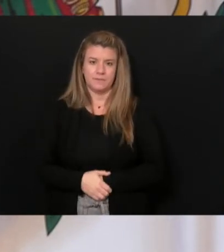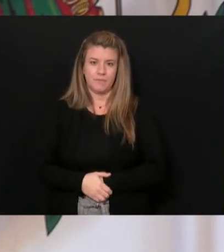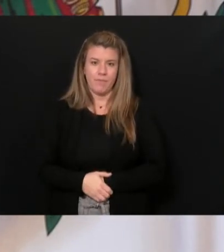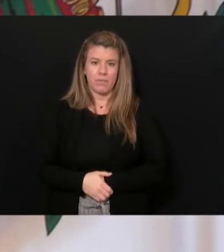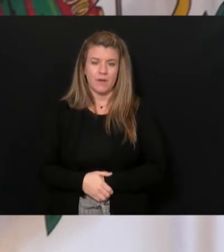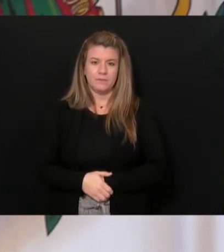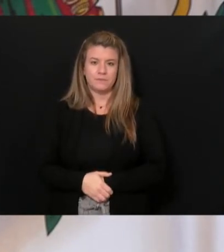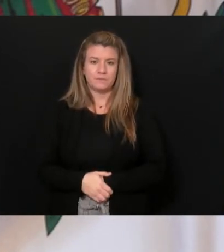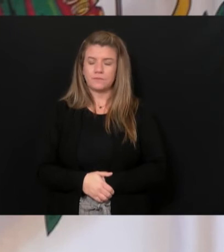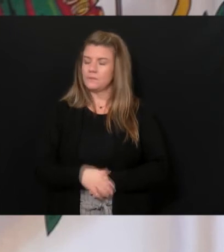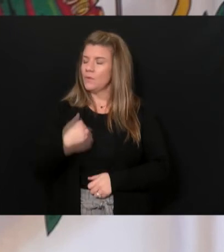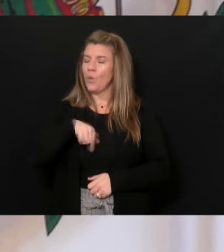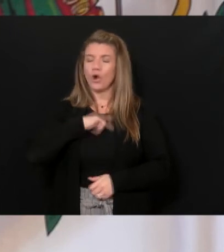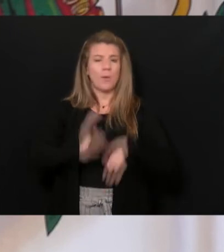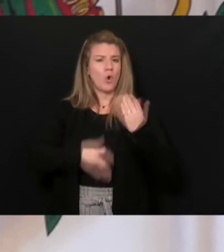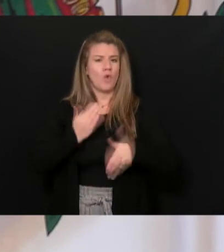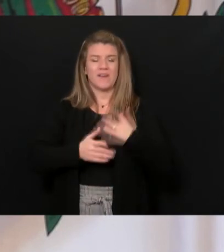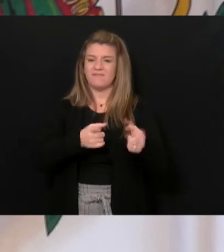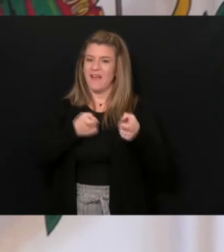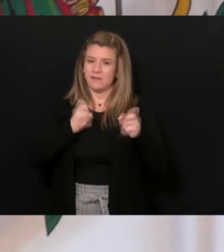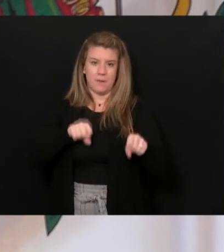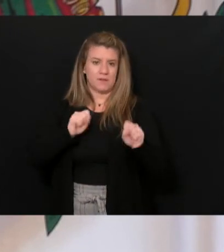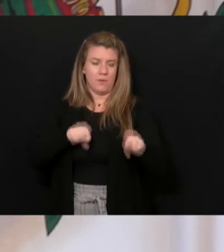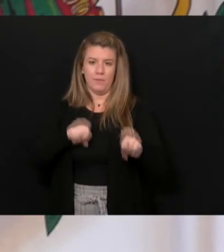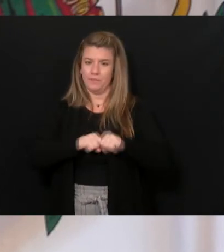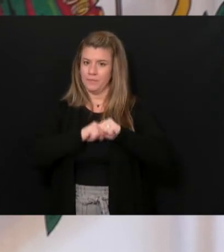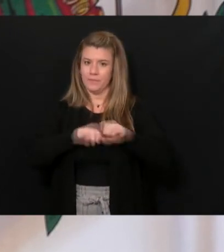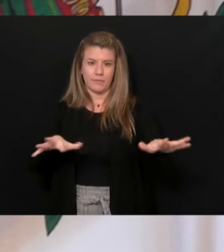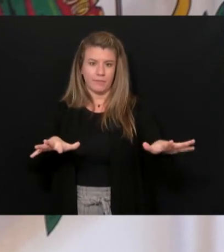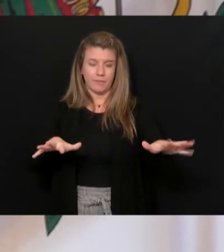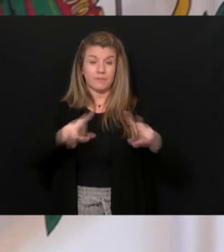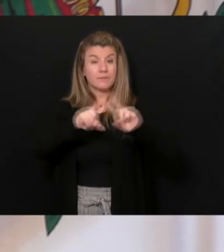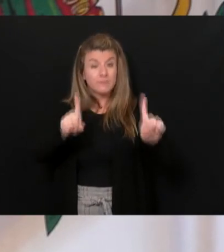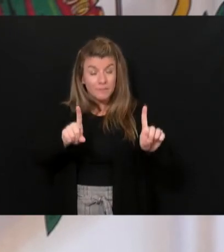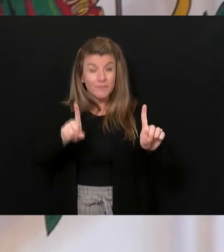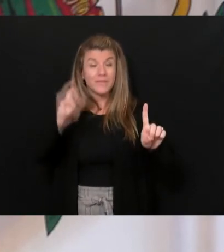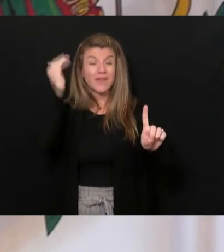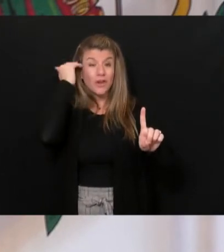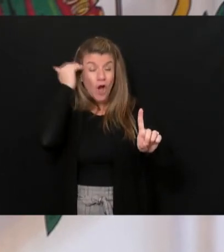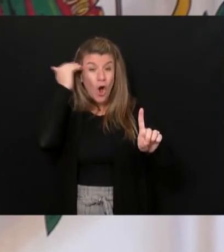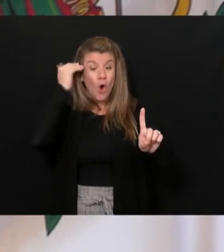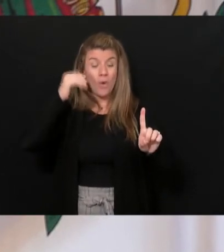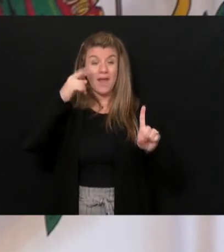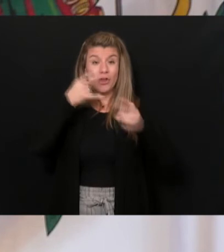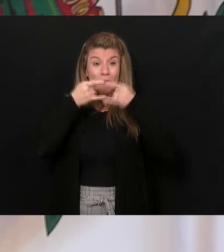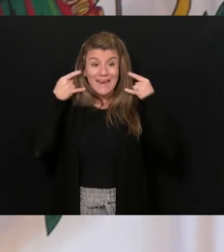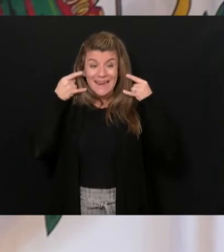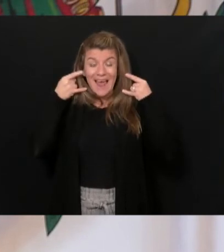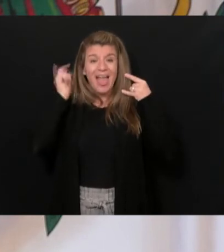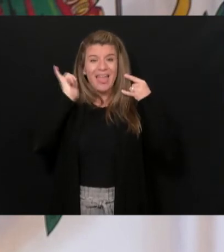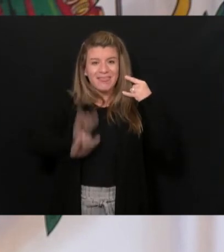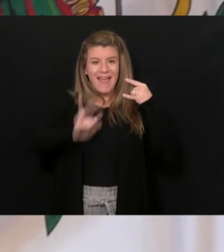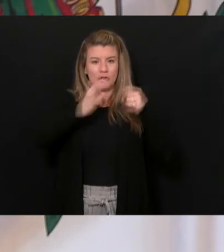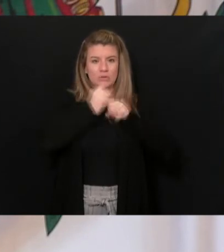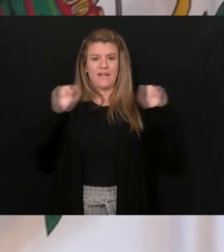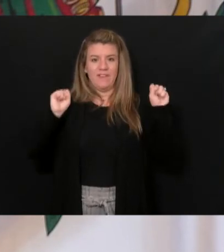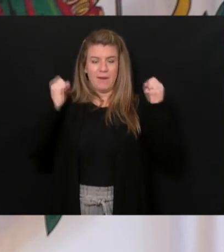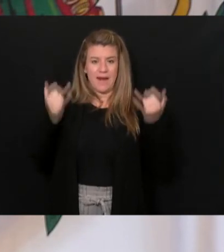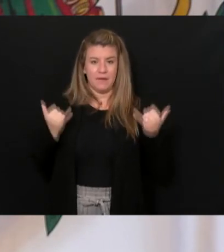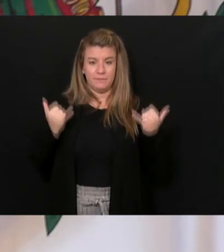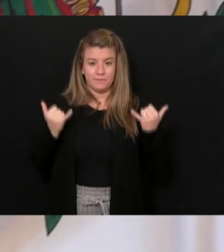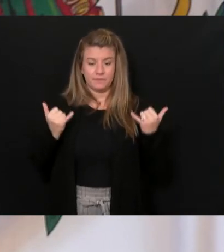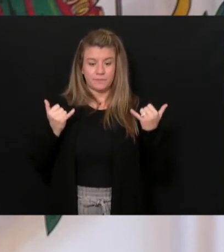We're going to move at light speed to get you vaccinated. But absolutely, this is your tool right now. And if we